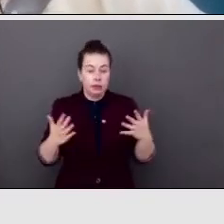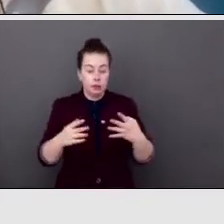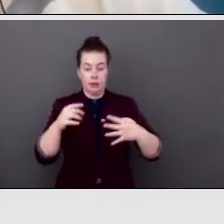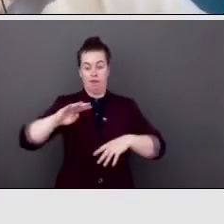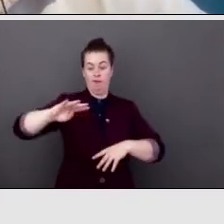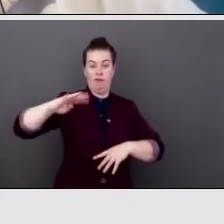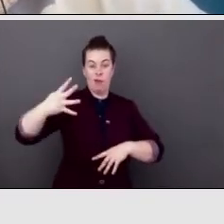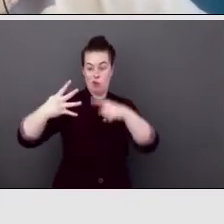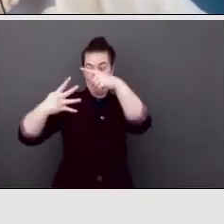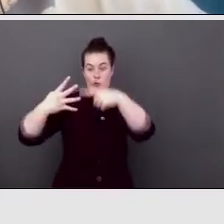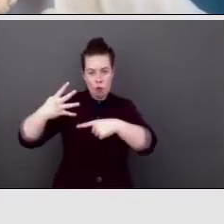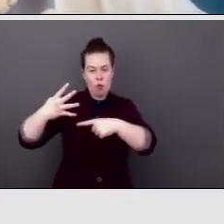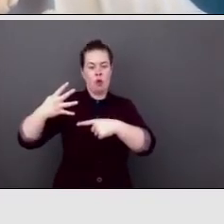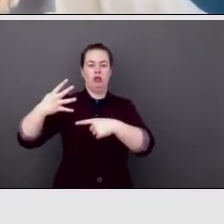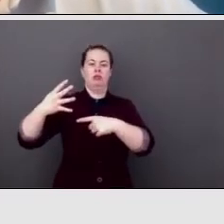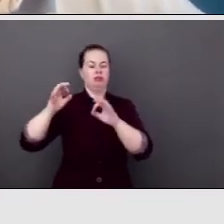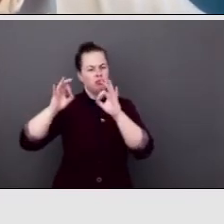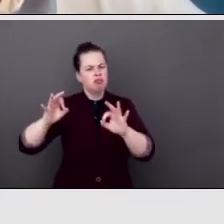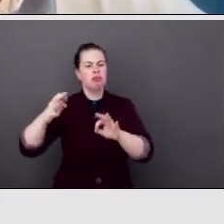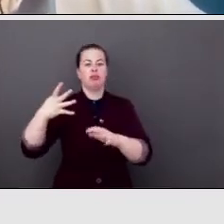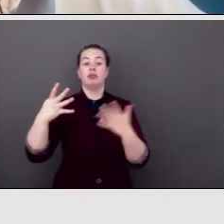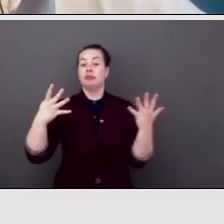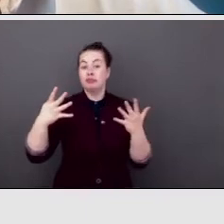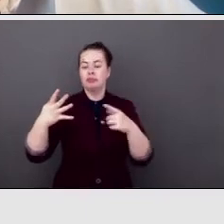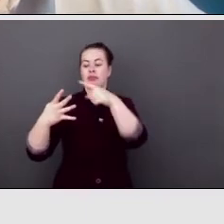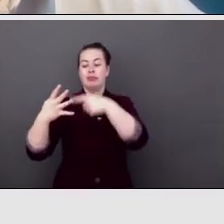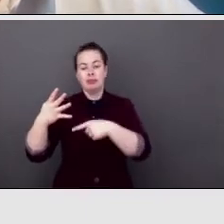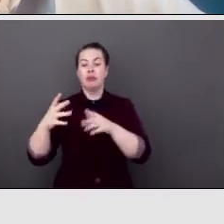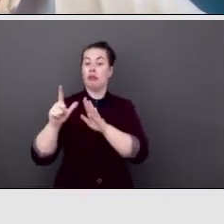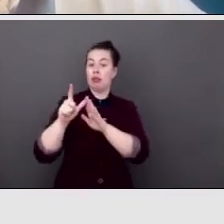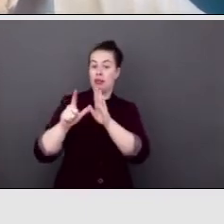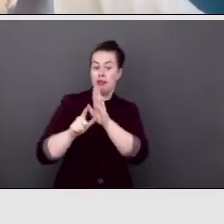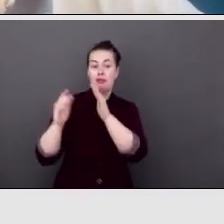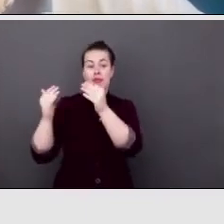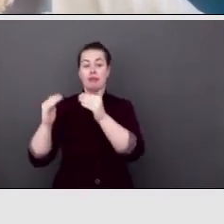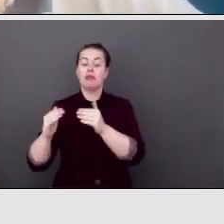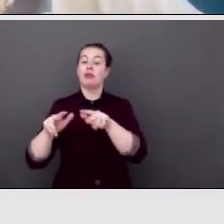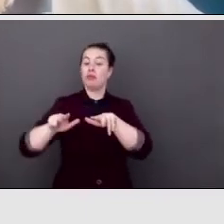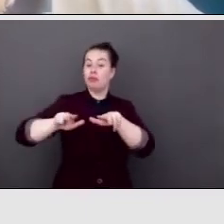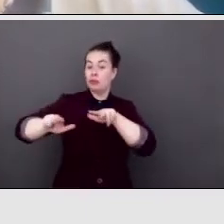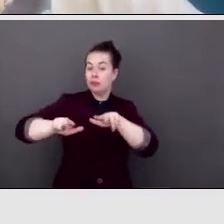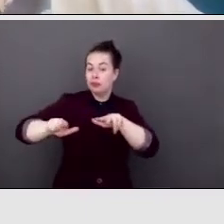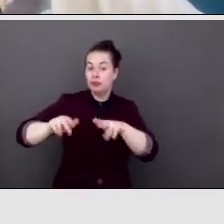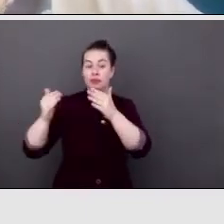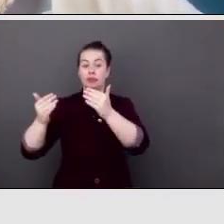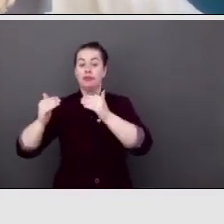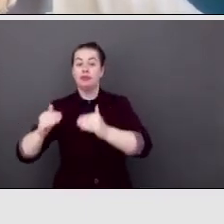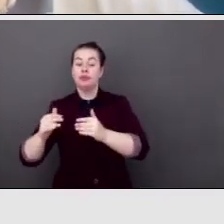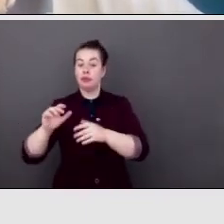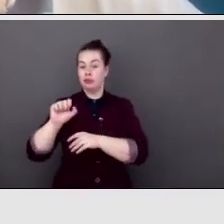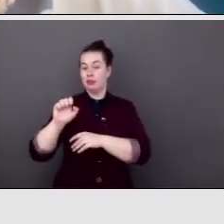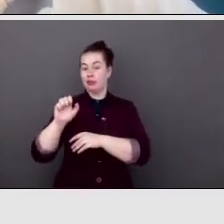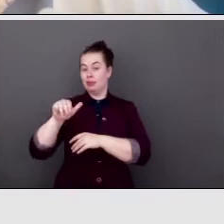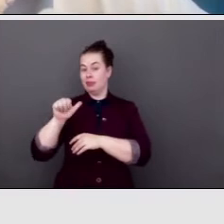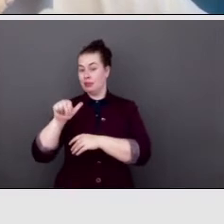the organizational, the semantic, and the technical. And the idea is to have a set of principles, interoperability